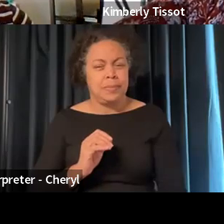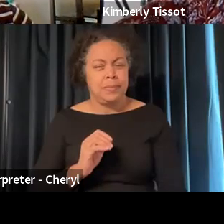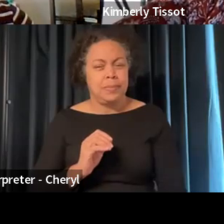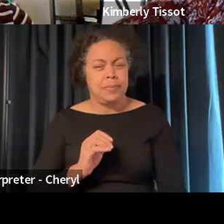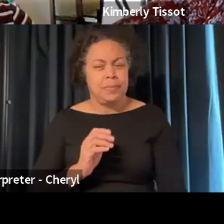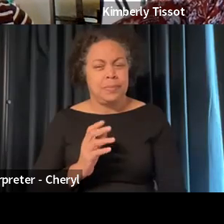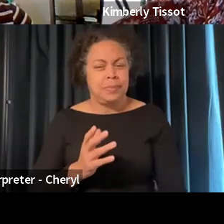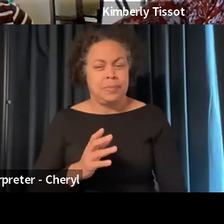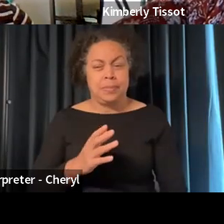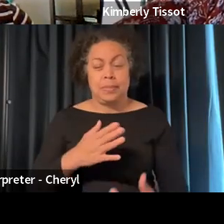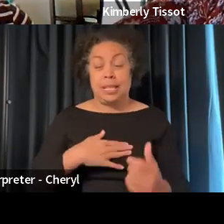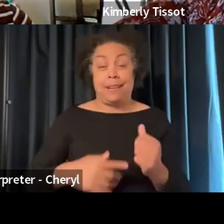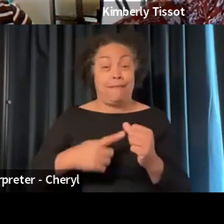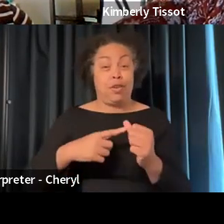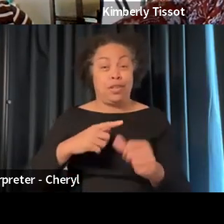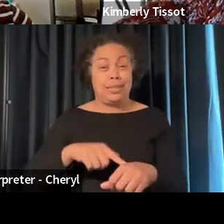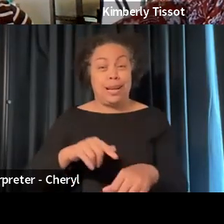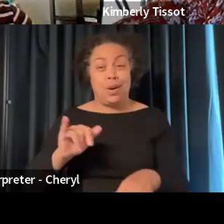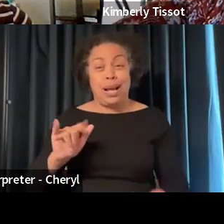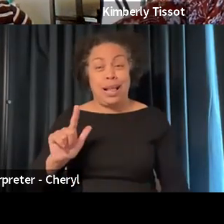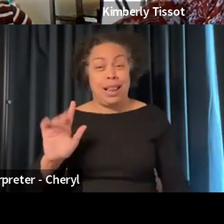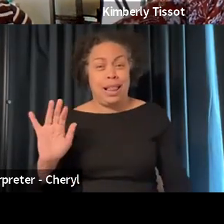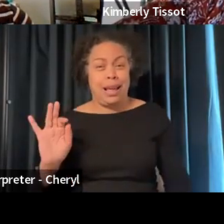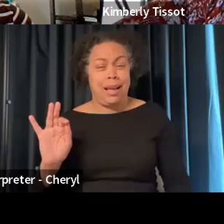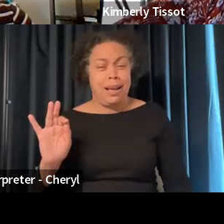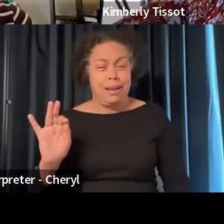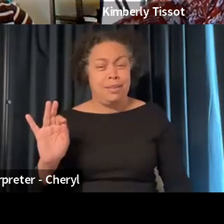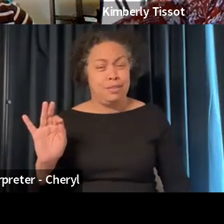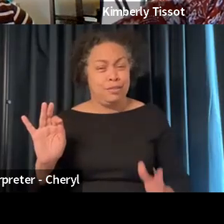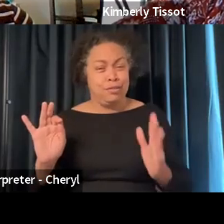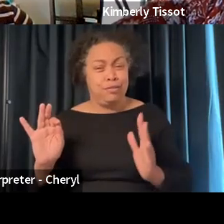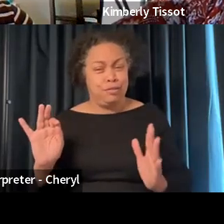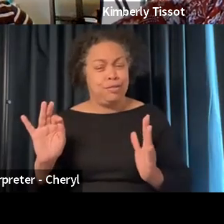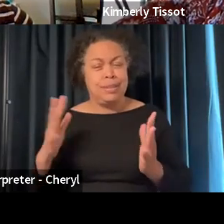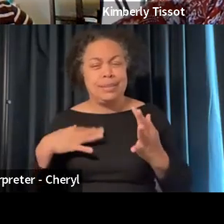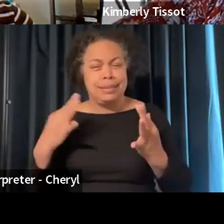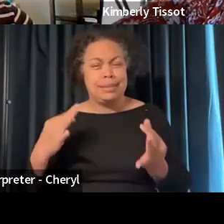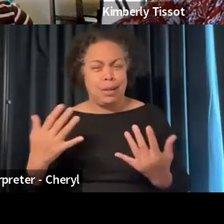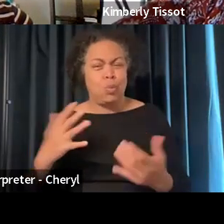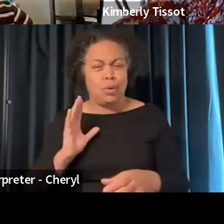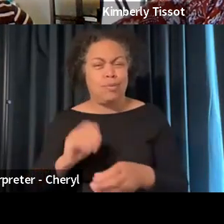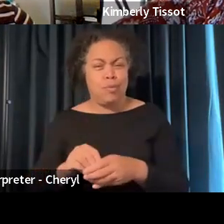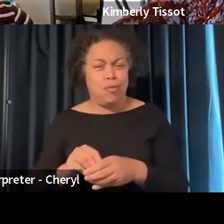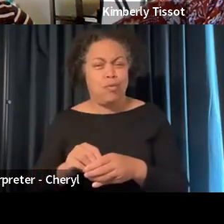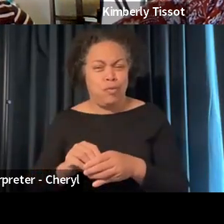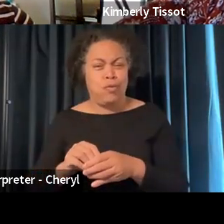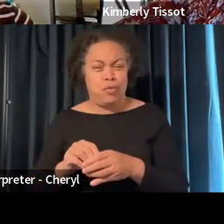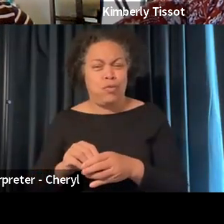Actually, it was my first time at YLF that made me want to start doing this. And